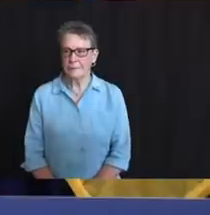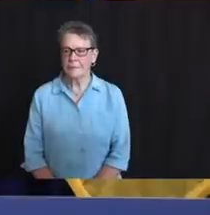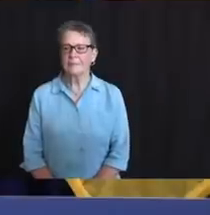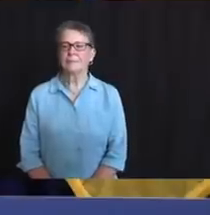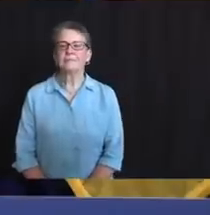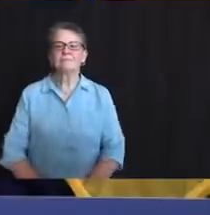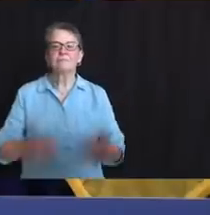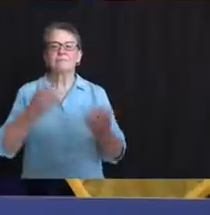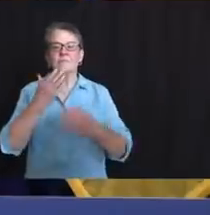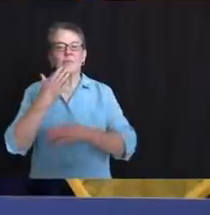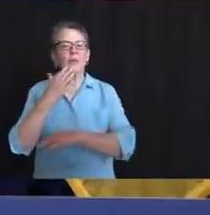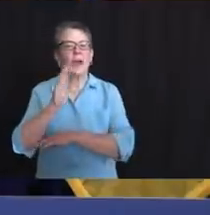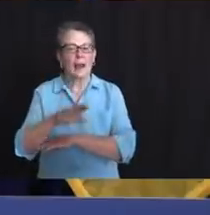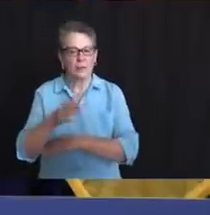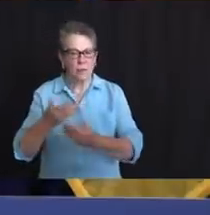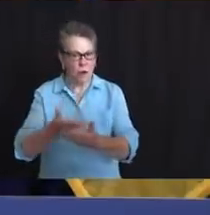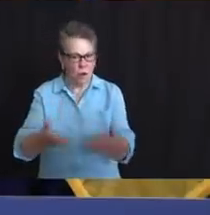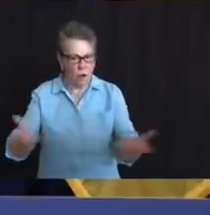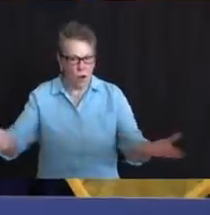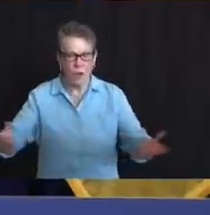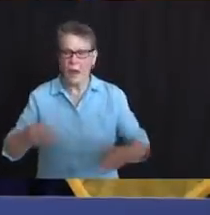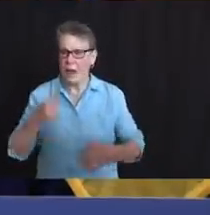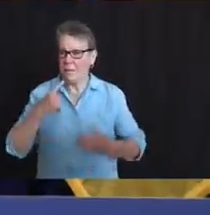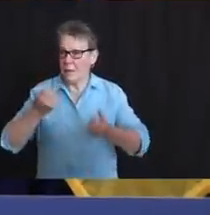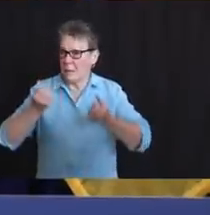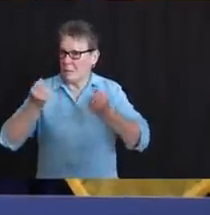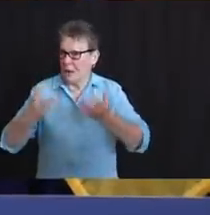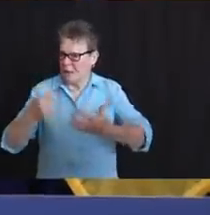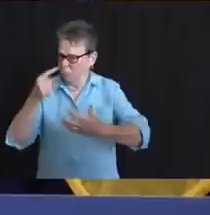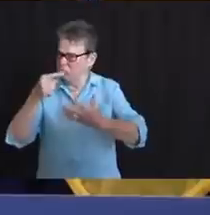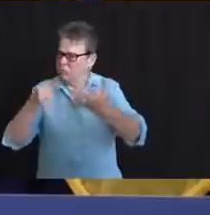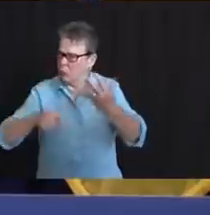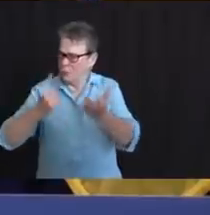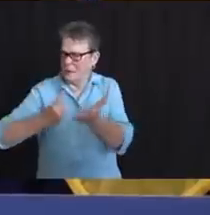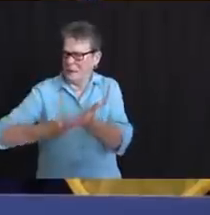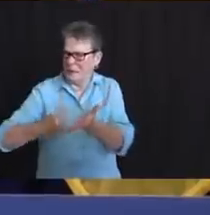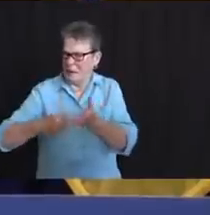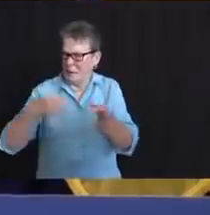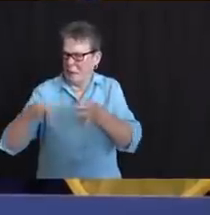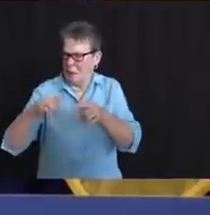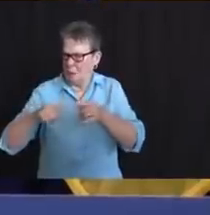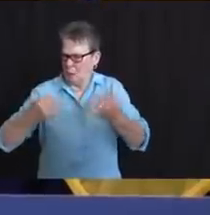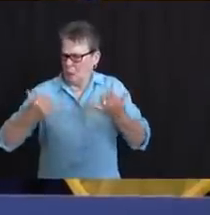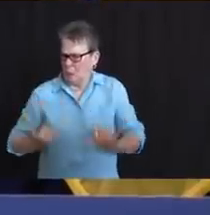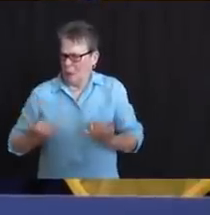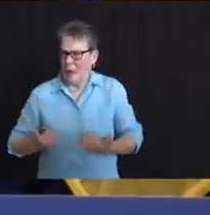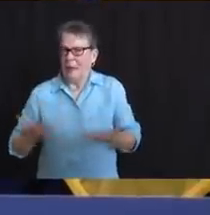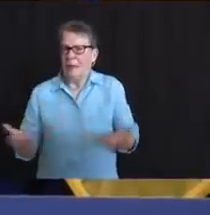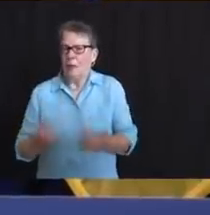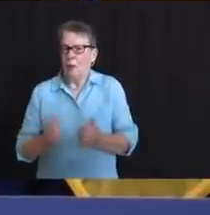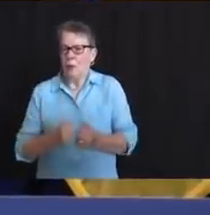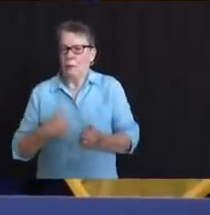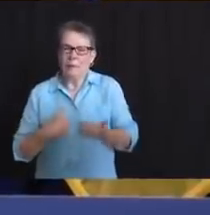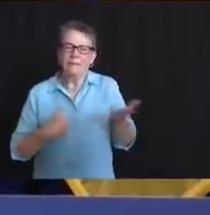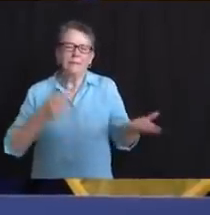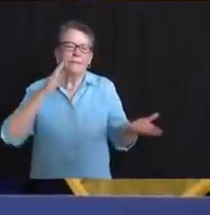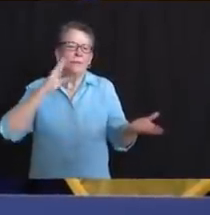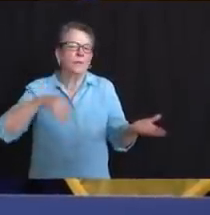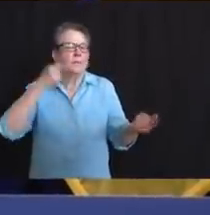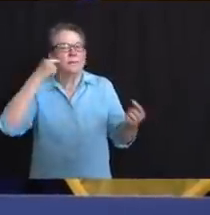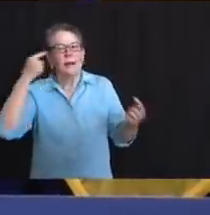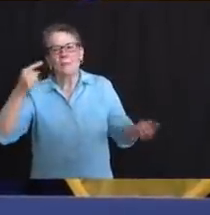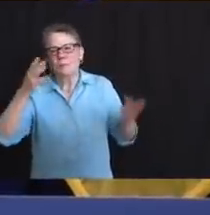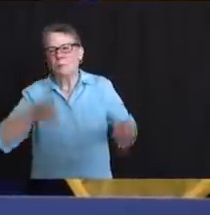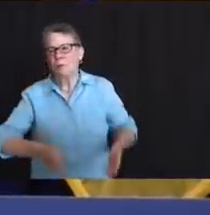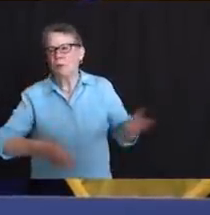Good afternoon. We have a lot of ground to cover today. Sitting alongside me to my right is the woman who needs no introduction, the Commissioner of the Department of Health,